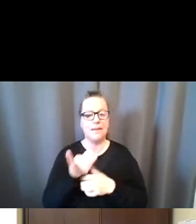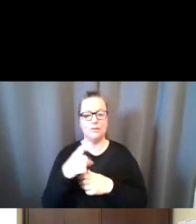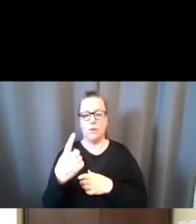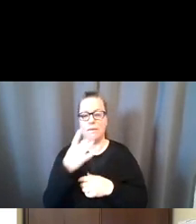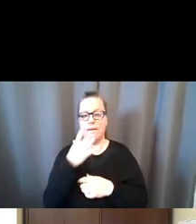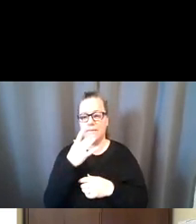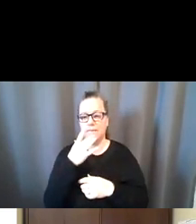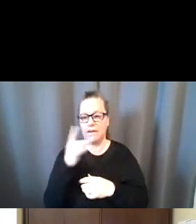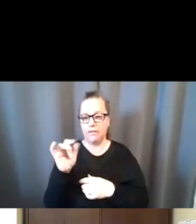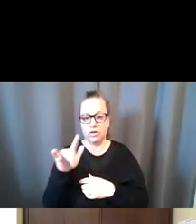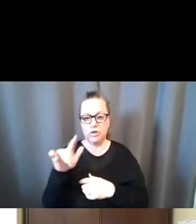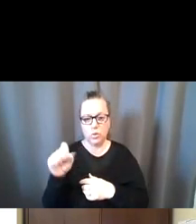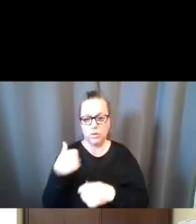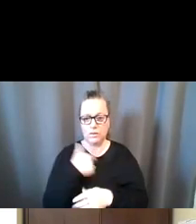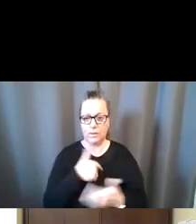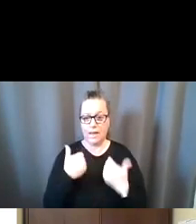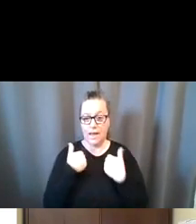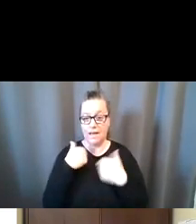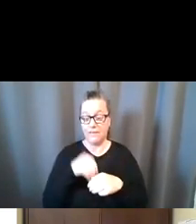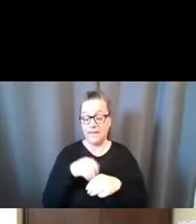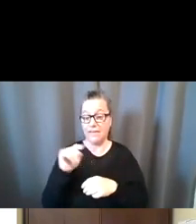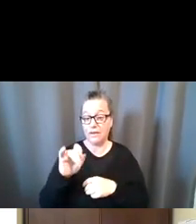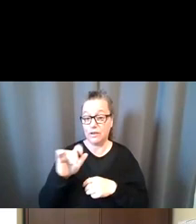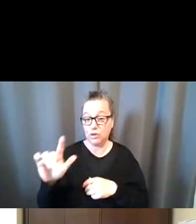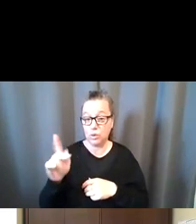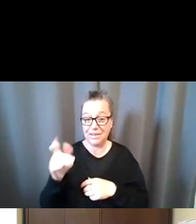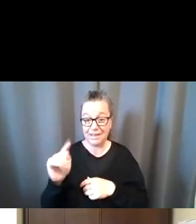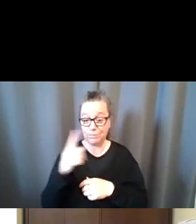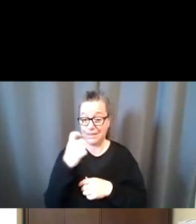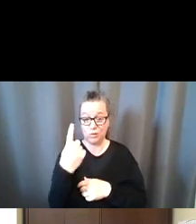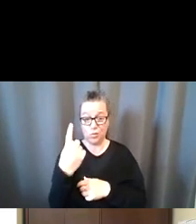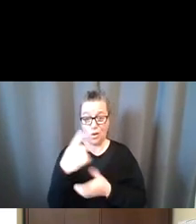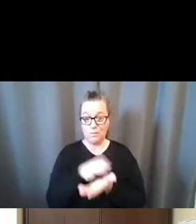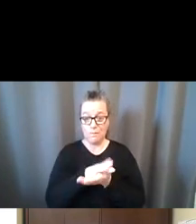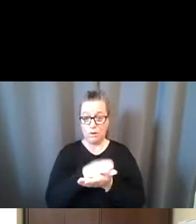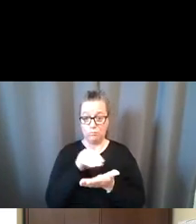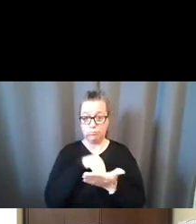tools we have in the toolkit because we can do it on a blank piece of paper.